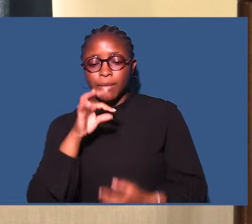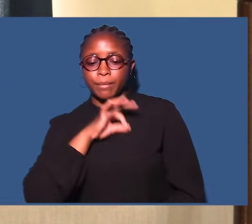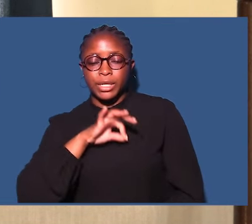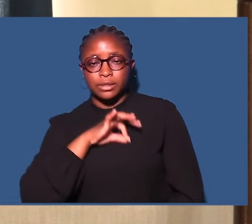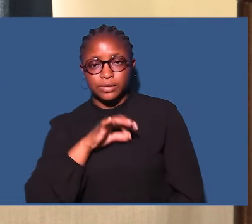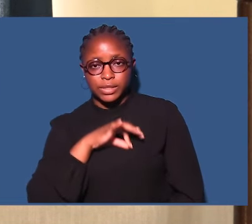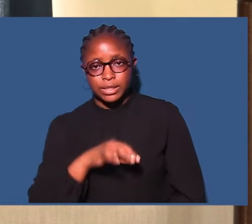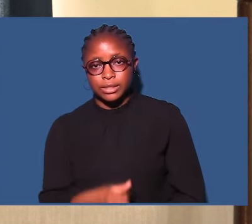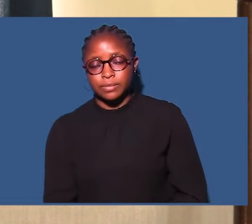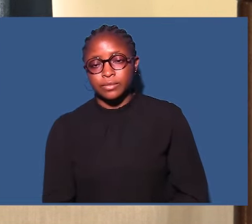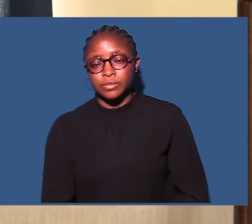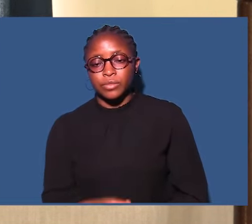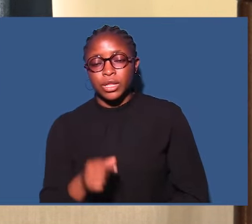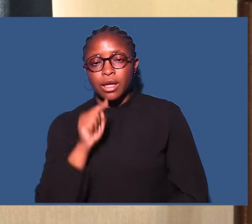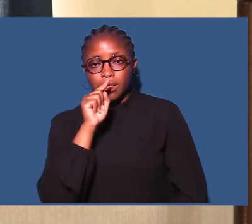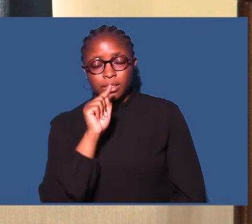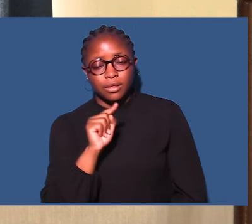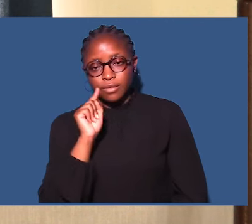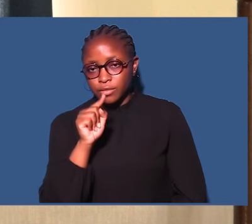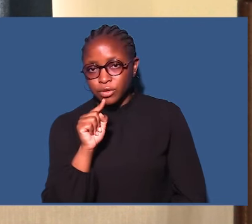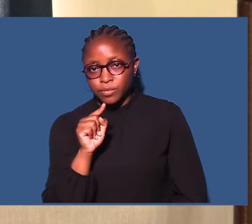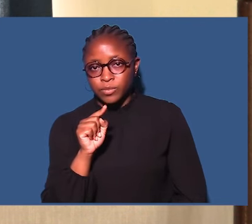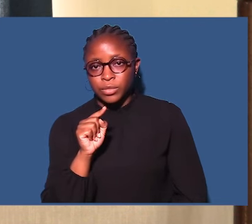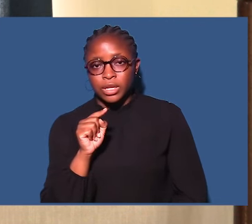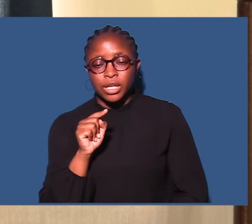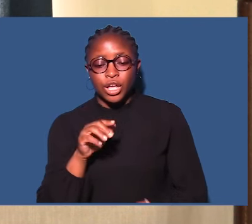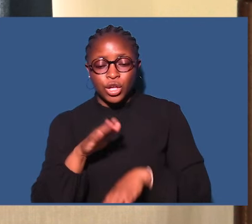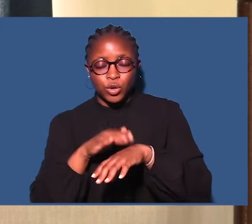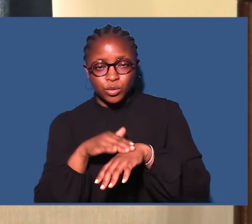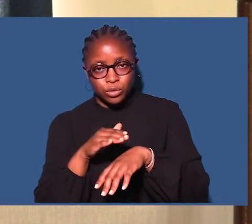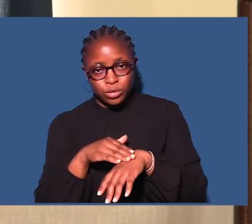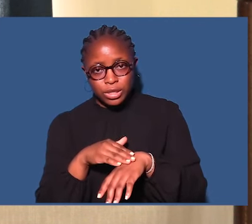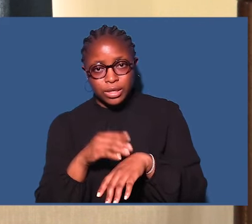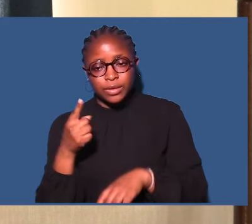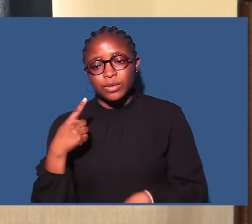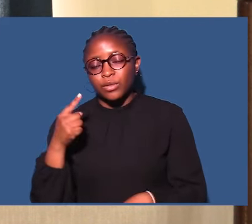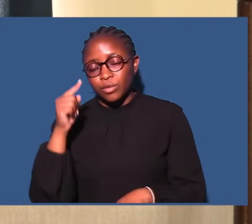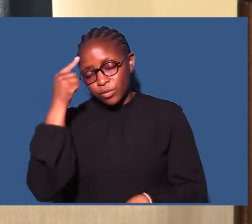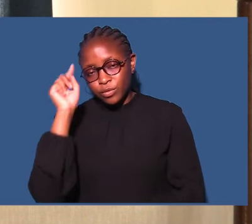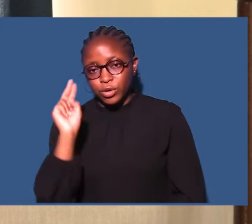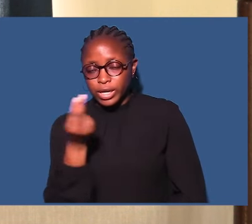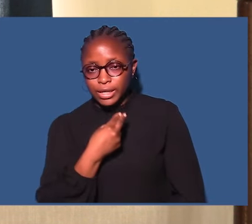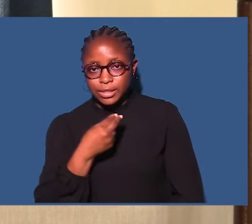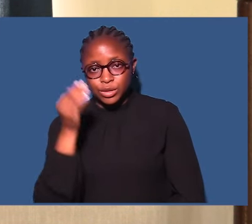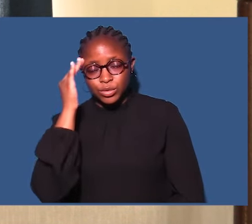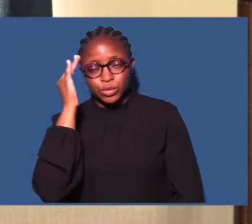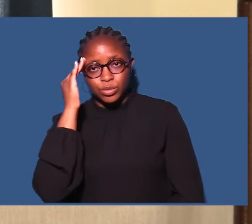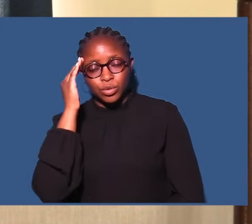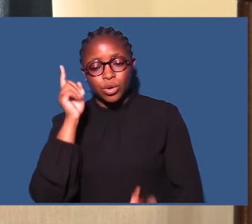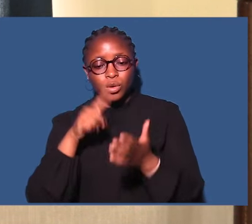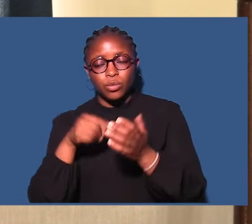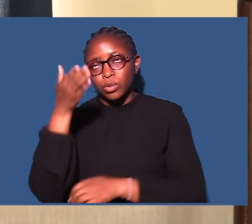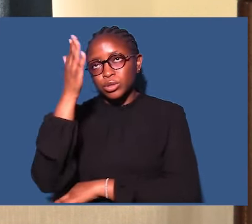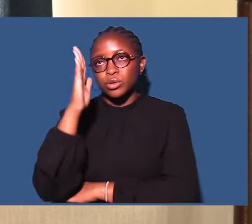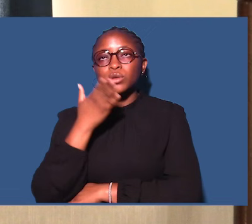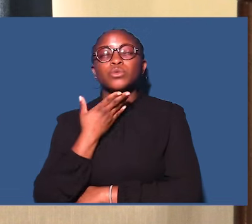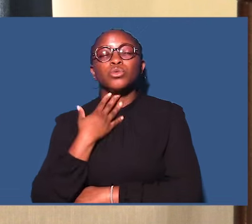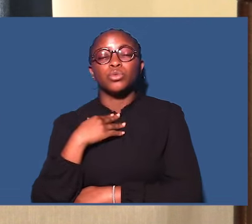Therefore, it is good for us to know what God wants for us. It is good for us to know